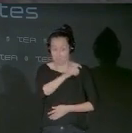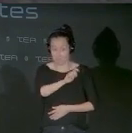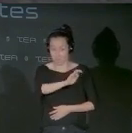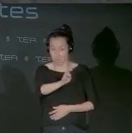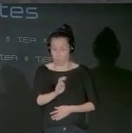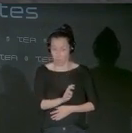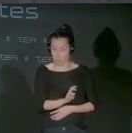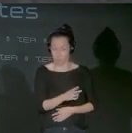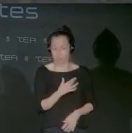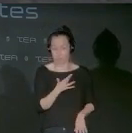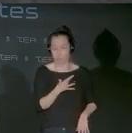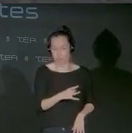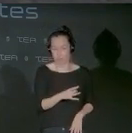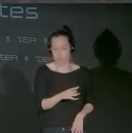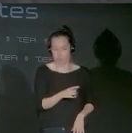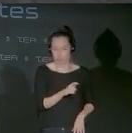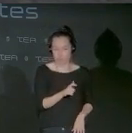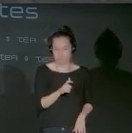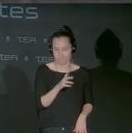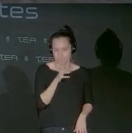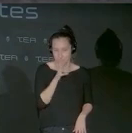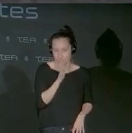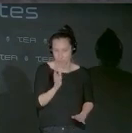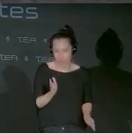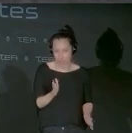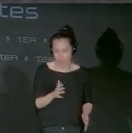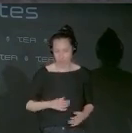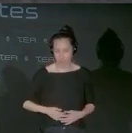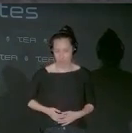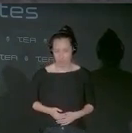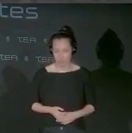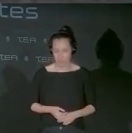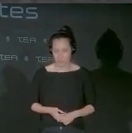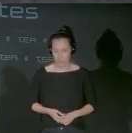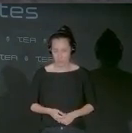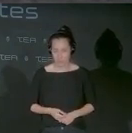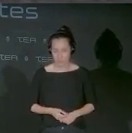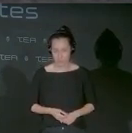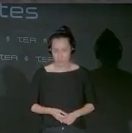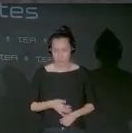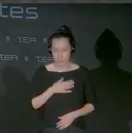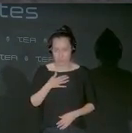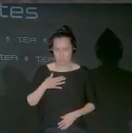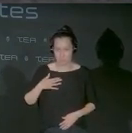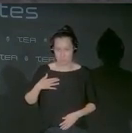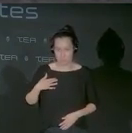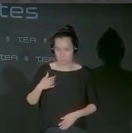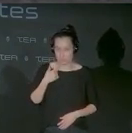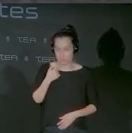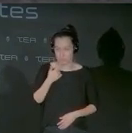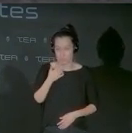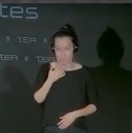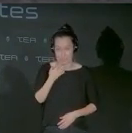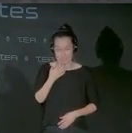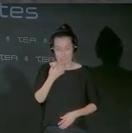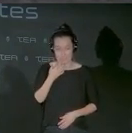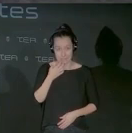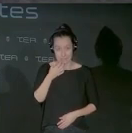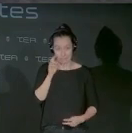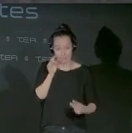be terrible to each other. There's many nice people out there, and then there's a few bad apples that make things